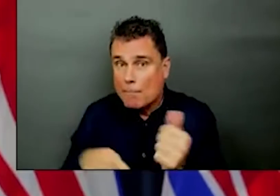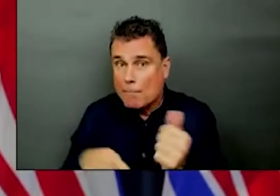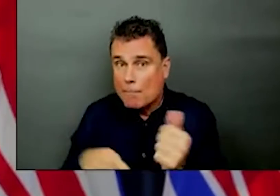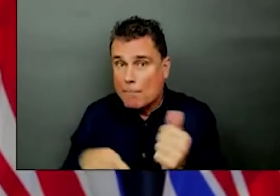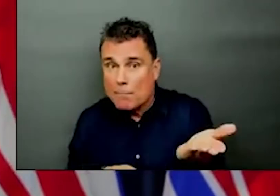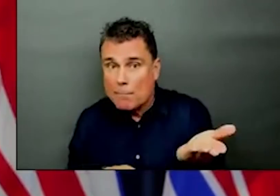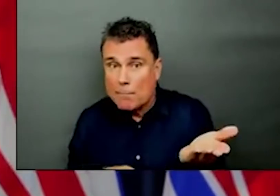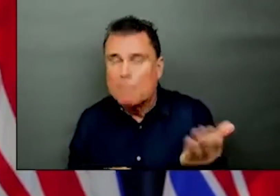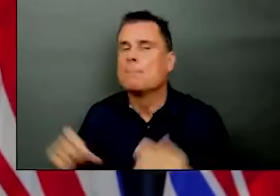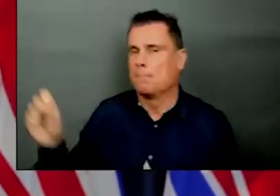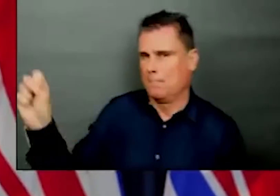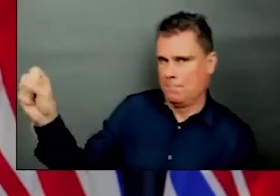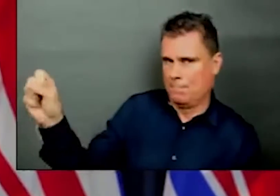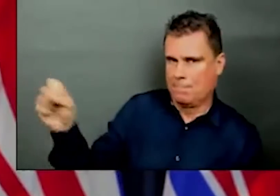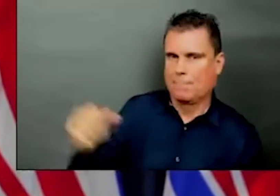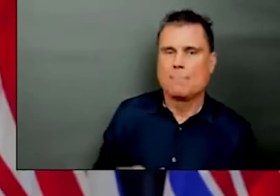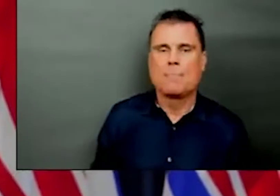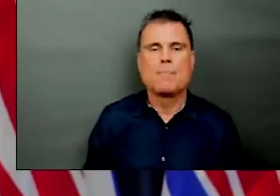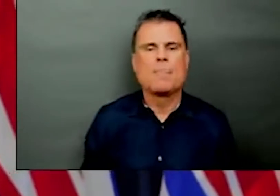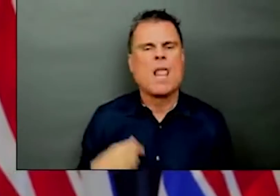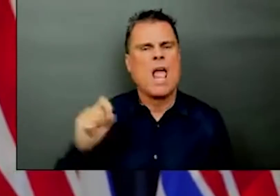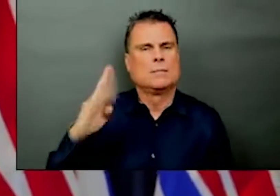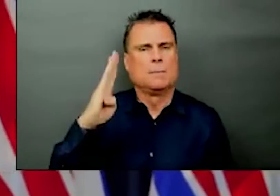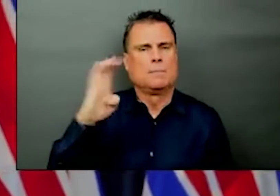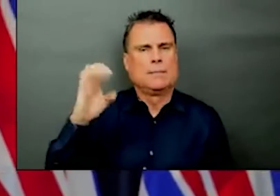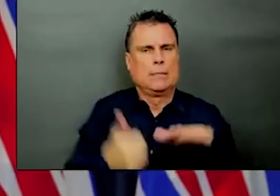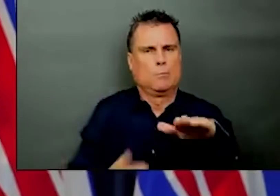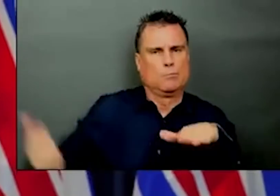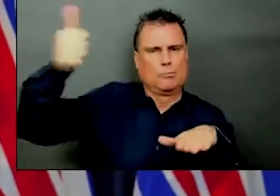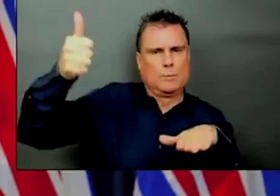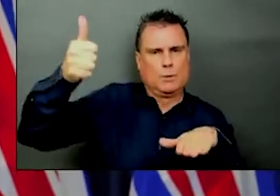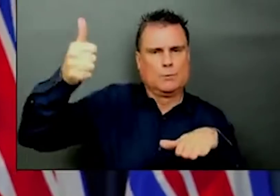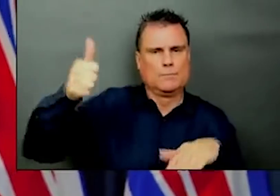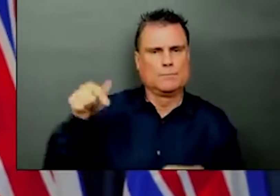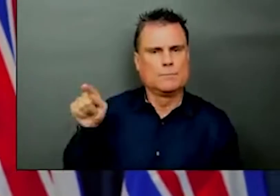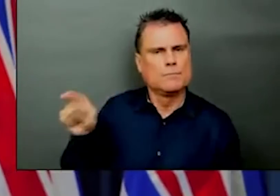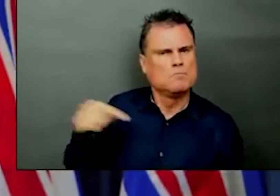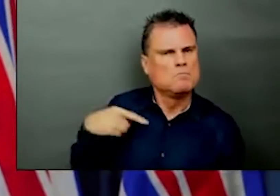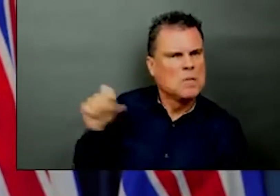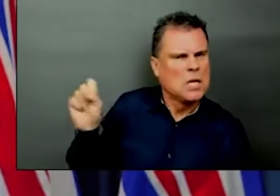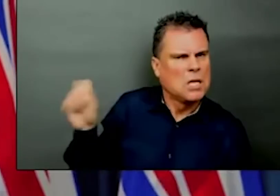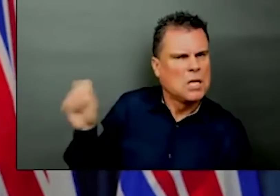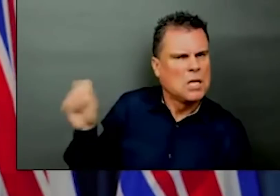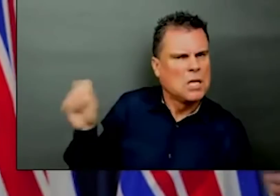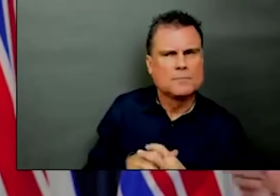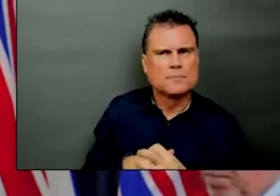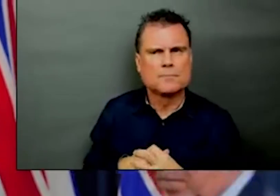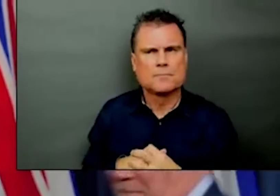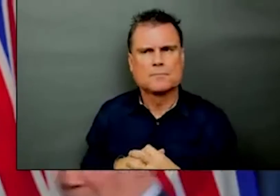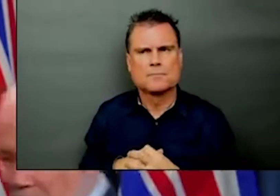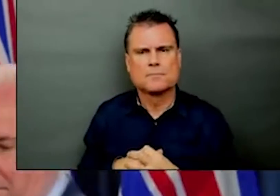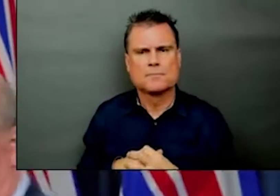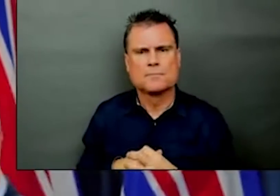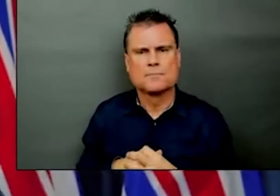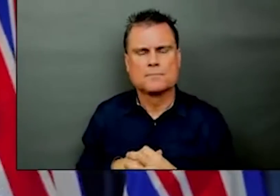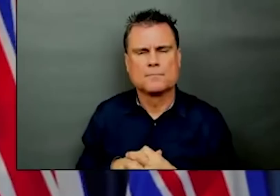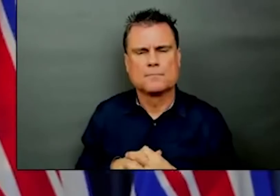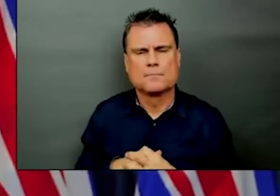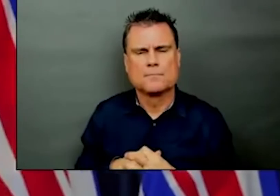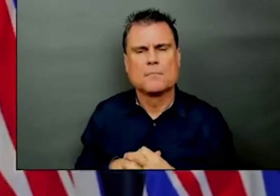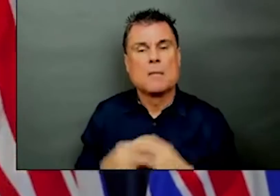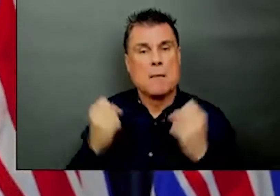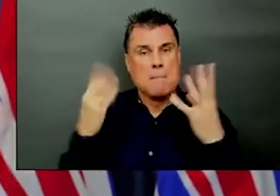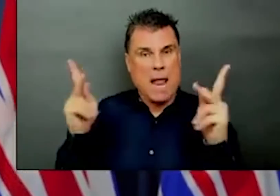Premier Horgan, a lot of people are waiting now on their pandemic pay. There have been some challenges working through